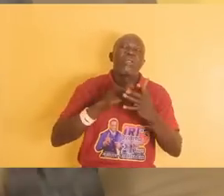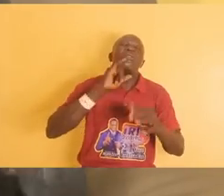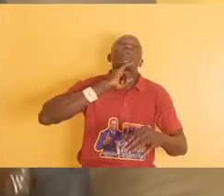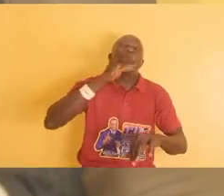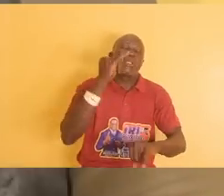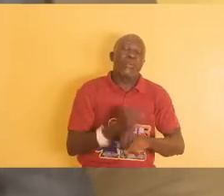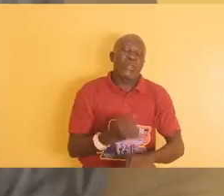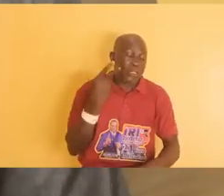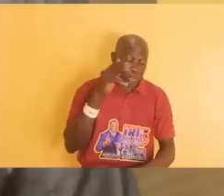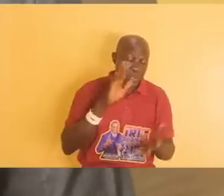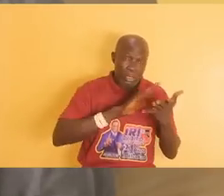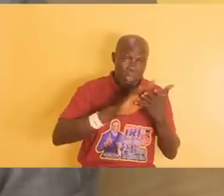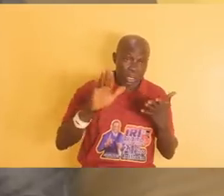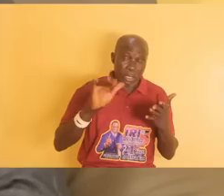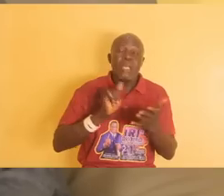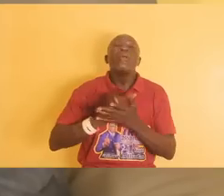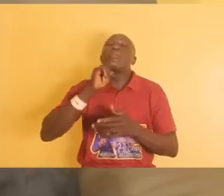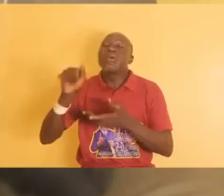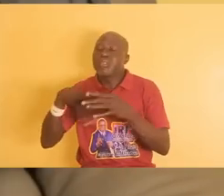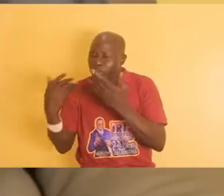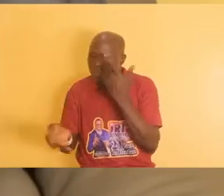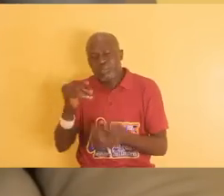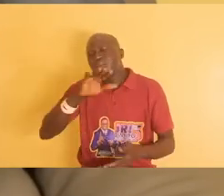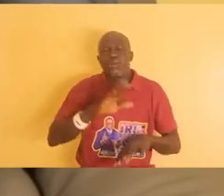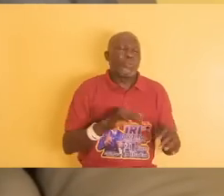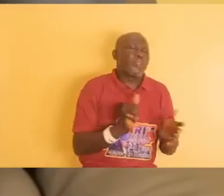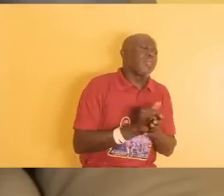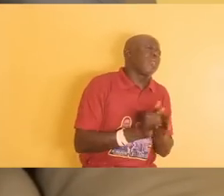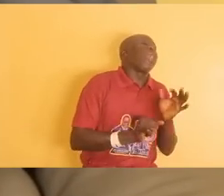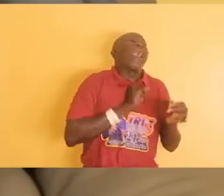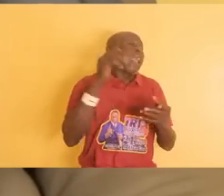17th, 1994. I saw that the Lord said, "Go to a place." I saw it.